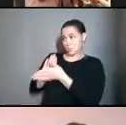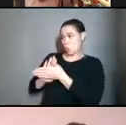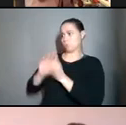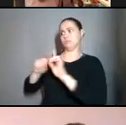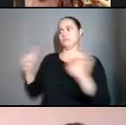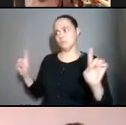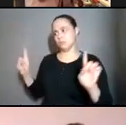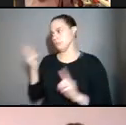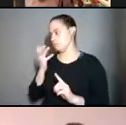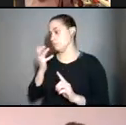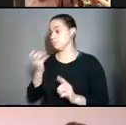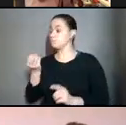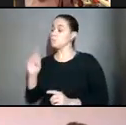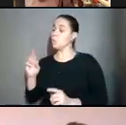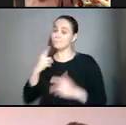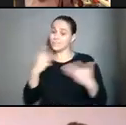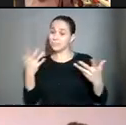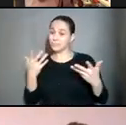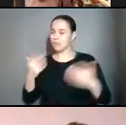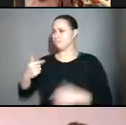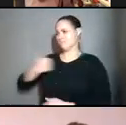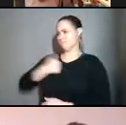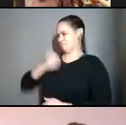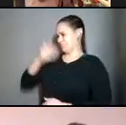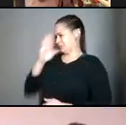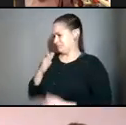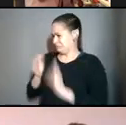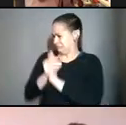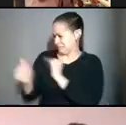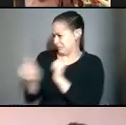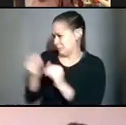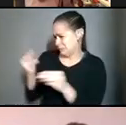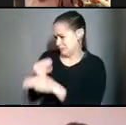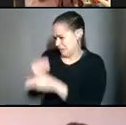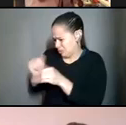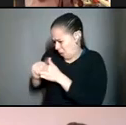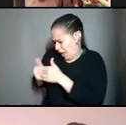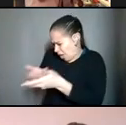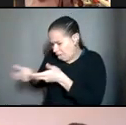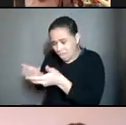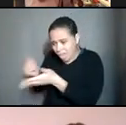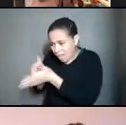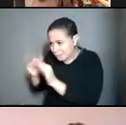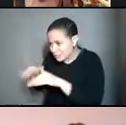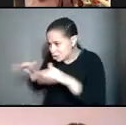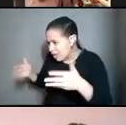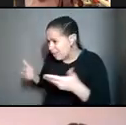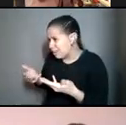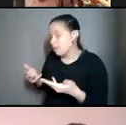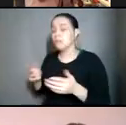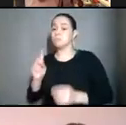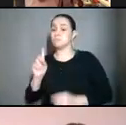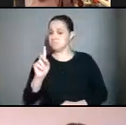like, I was never good at math, so I can't help my child. But please don't worry. You don't need to be